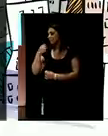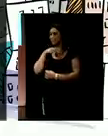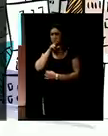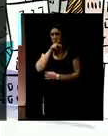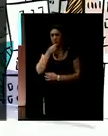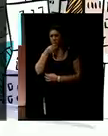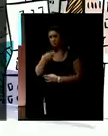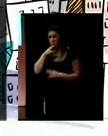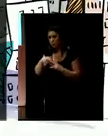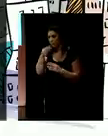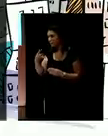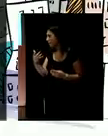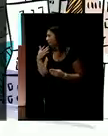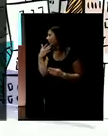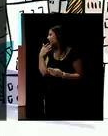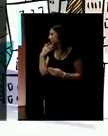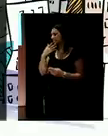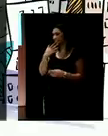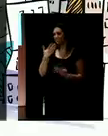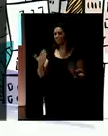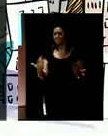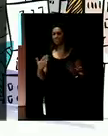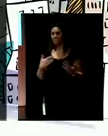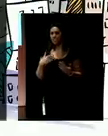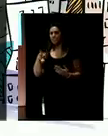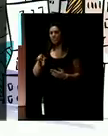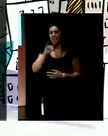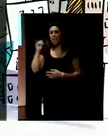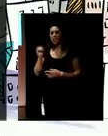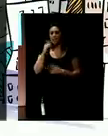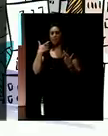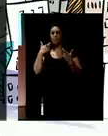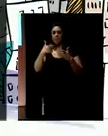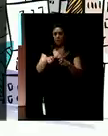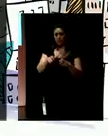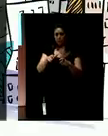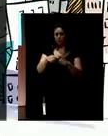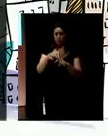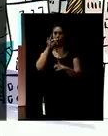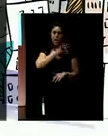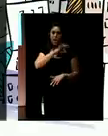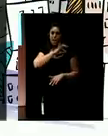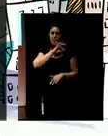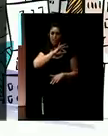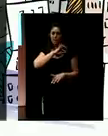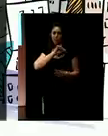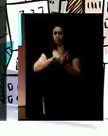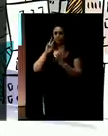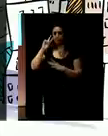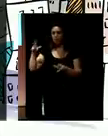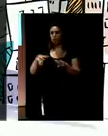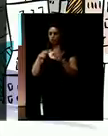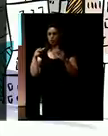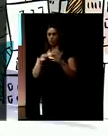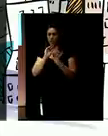okay, anyway. Head of the Unit for Ethical and Social Dimensions of Tourism at the World